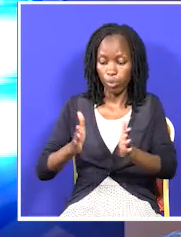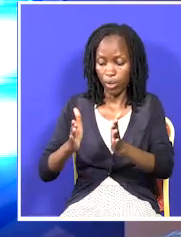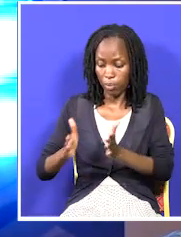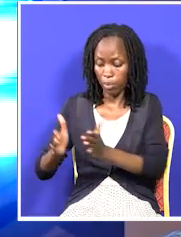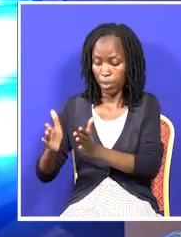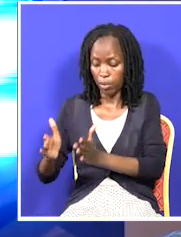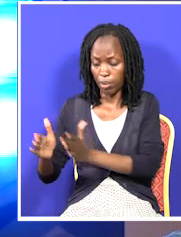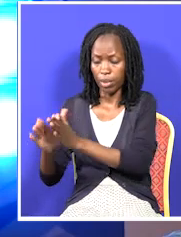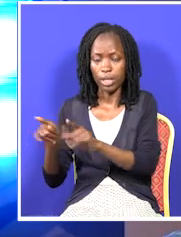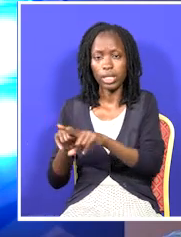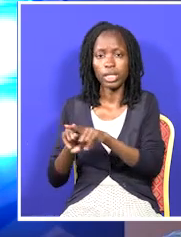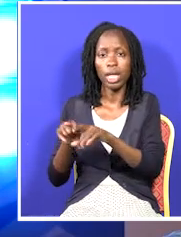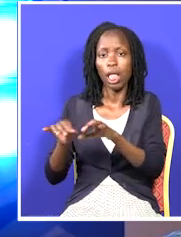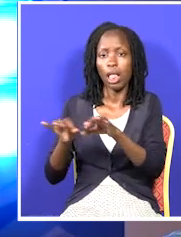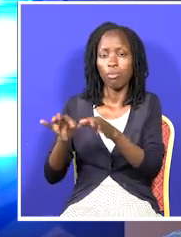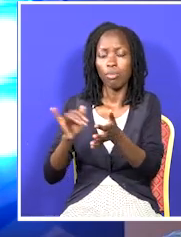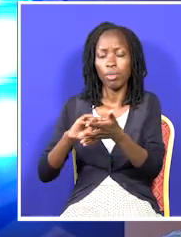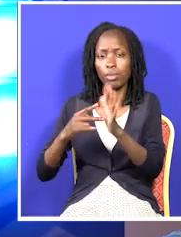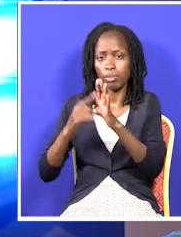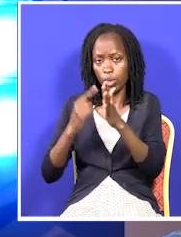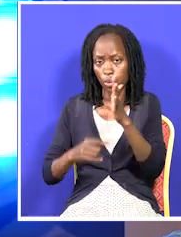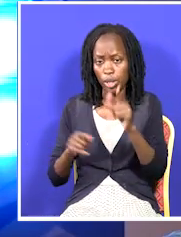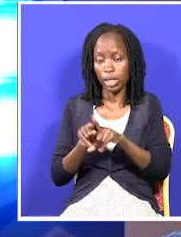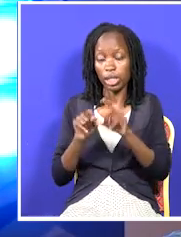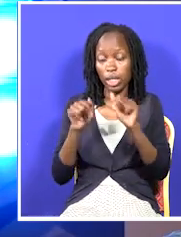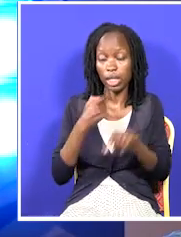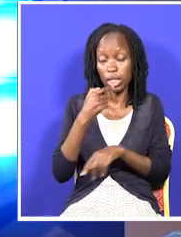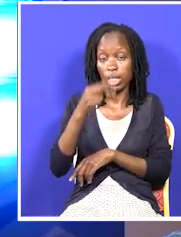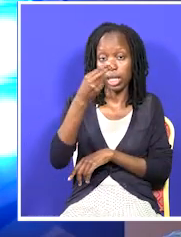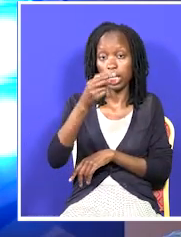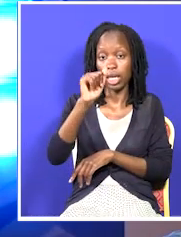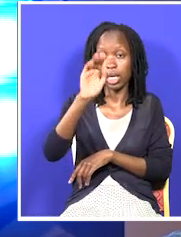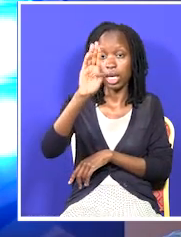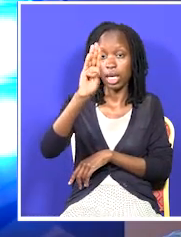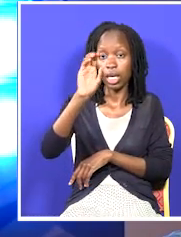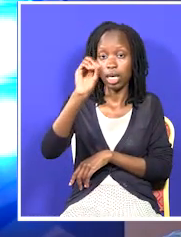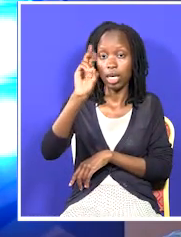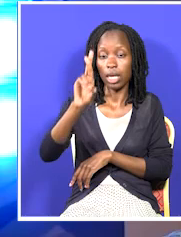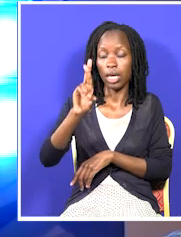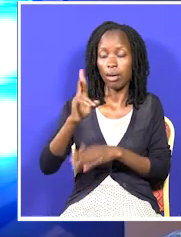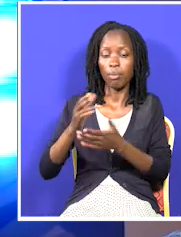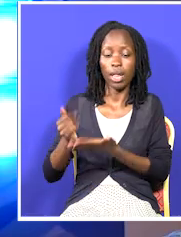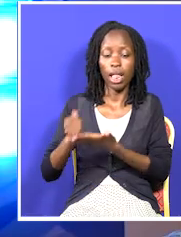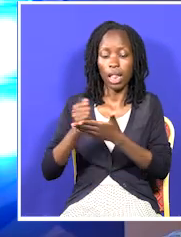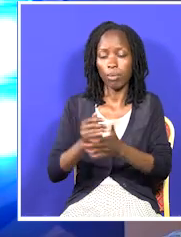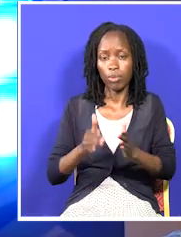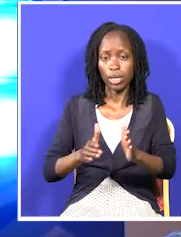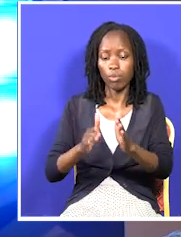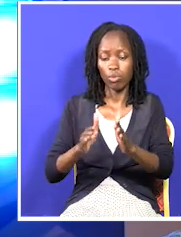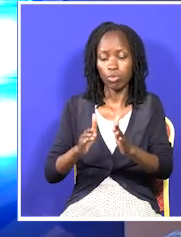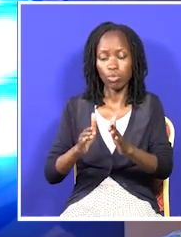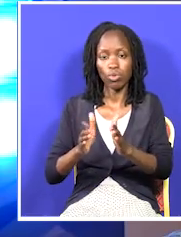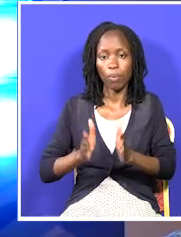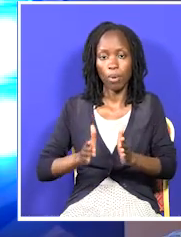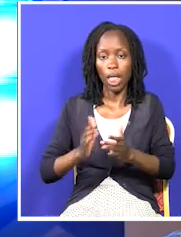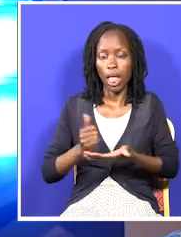Reinhard has explained what a harbor is. And in short, you can say that a harbor actually provides anchorage, but not only that,